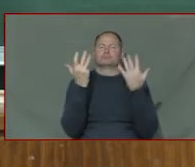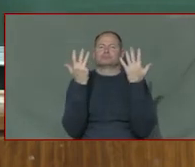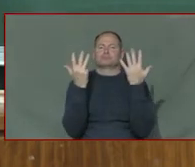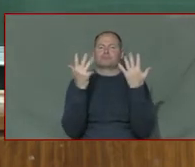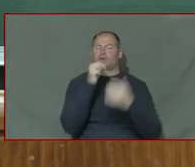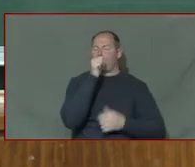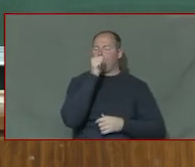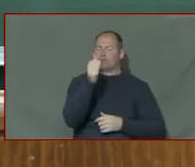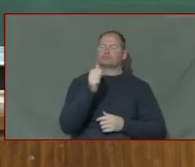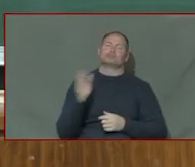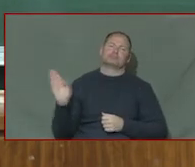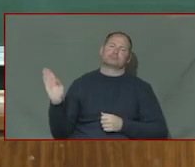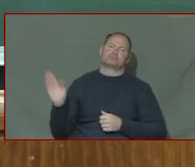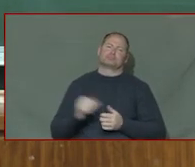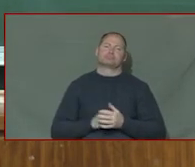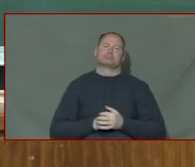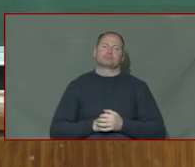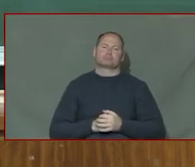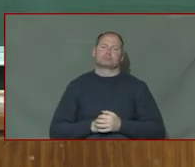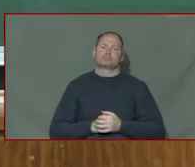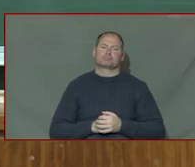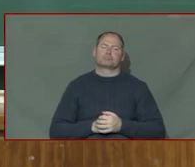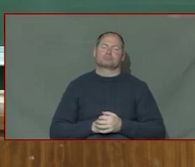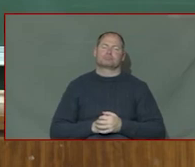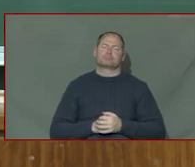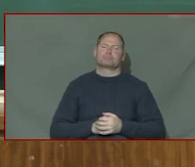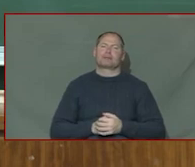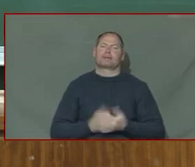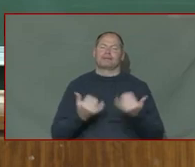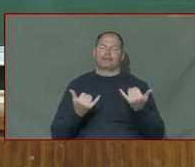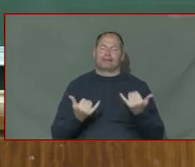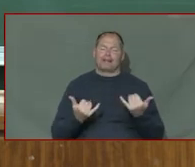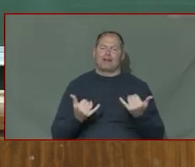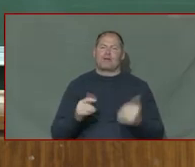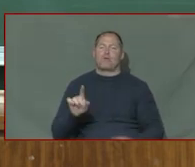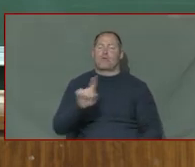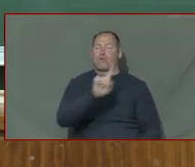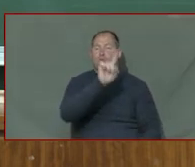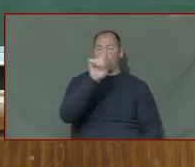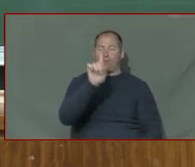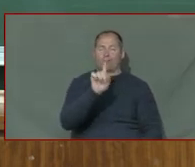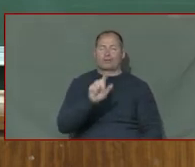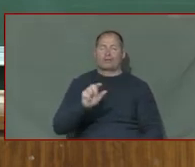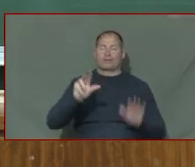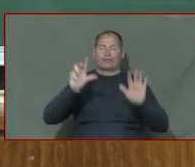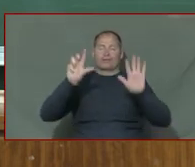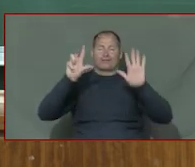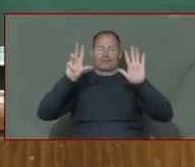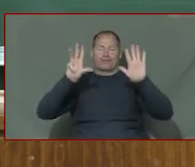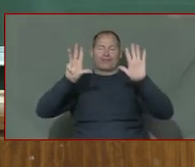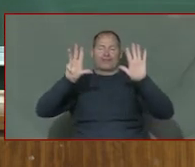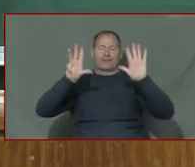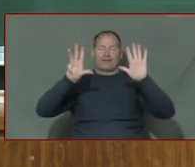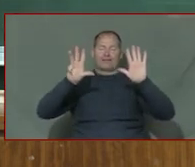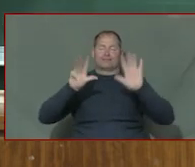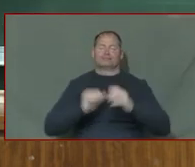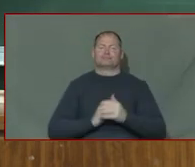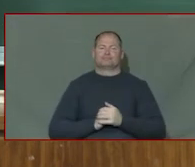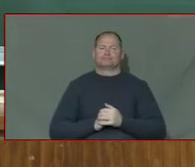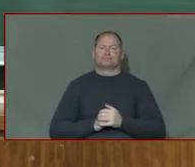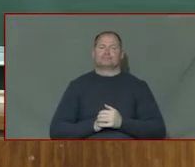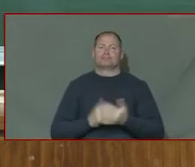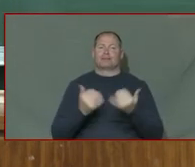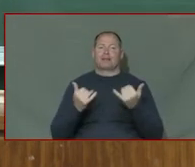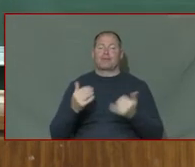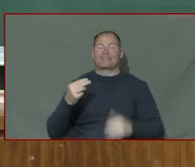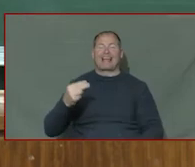9.1. Determine the height of the can in terms of the radius r. The height in terms of